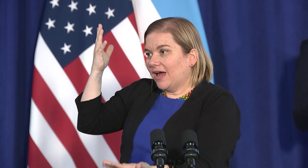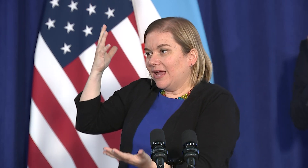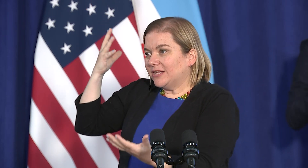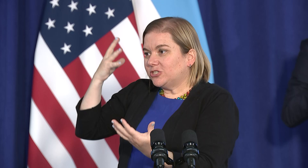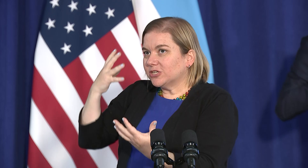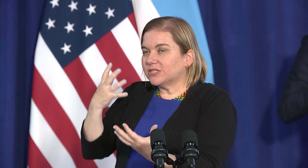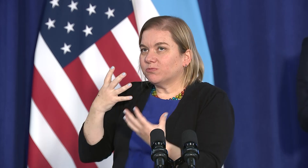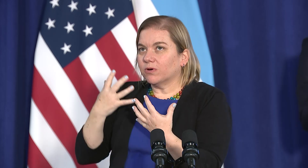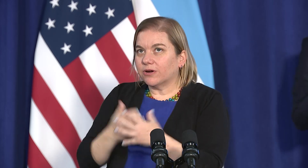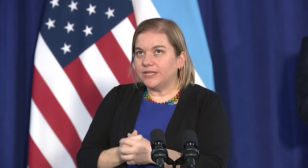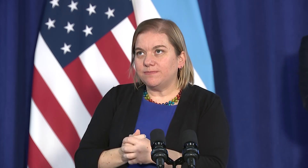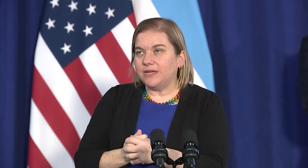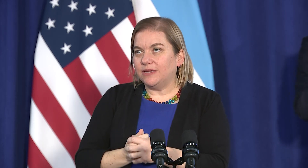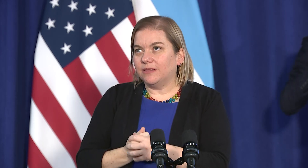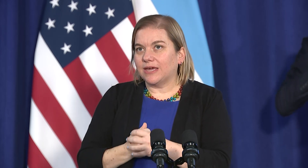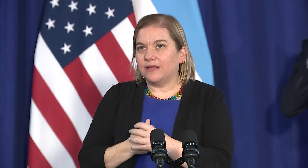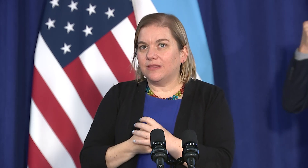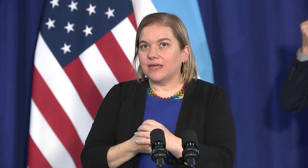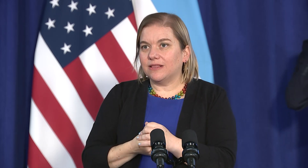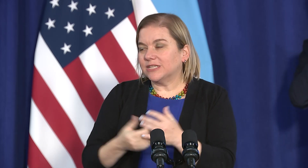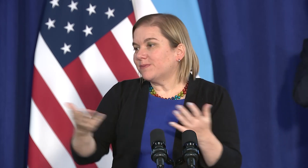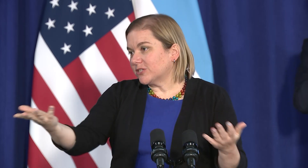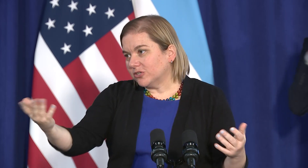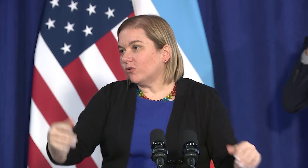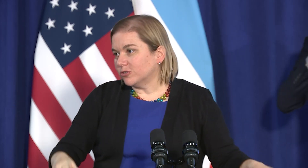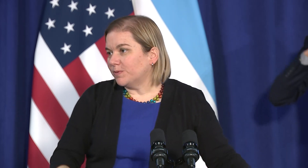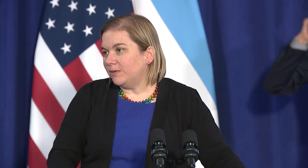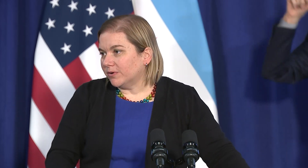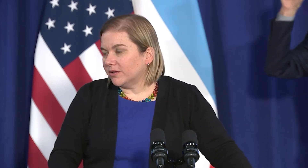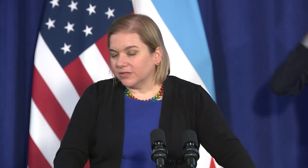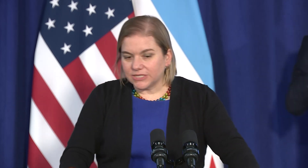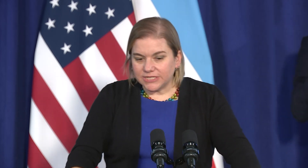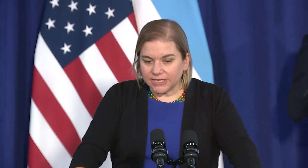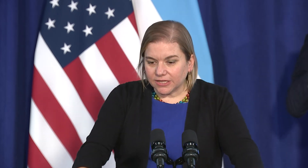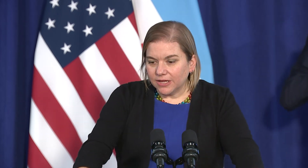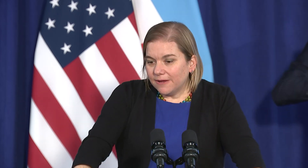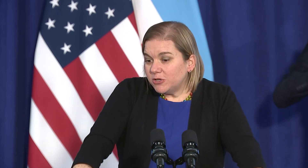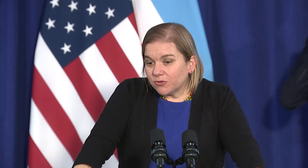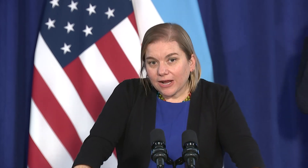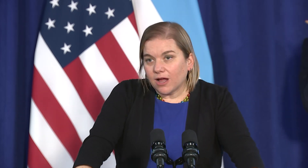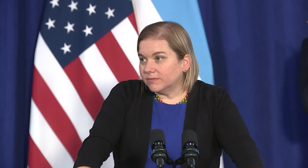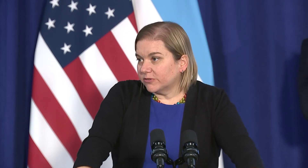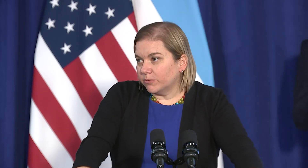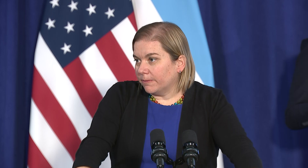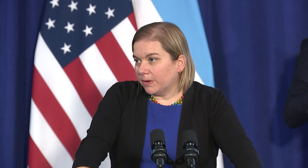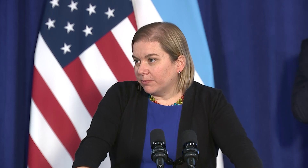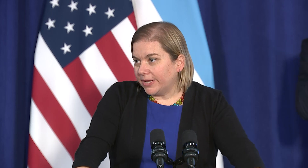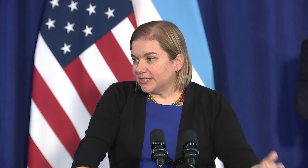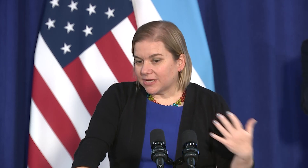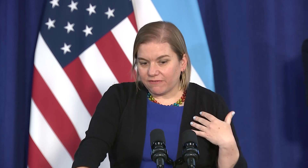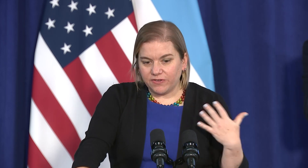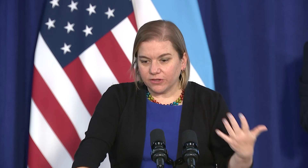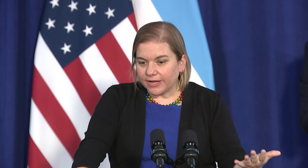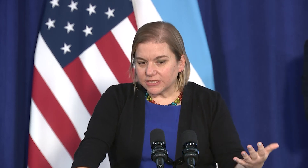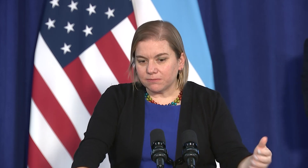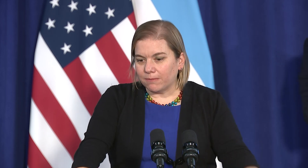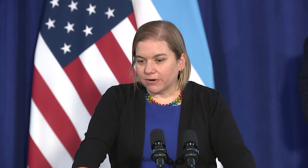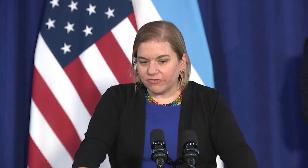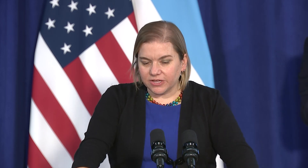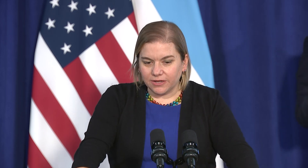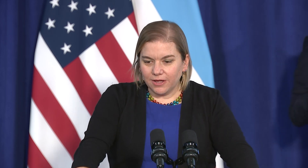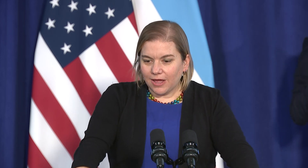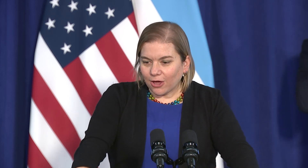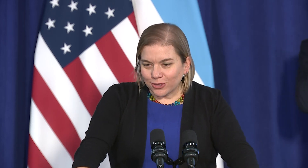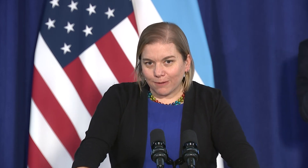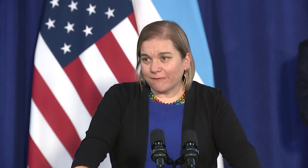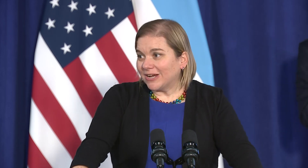And it just worries me that especially older people still, that comes from a place that I feel like, as a member